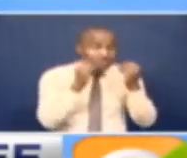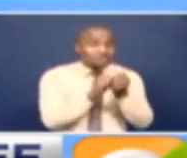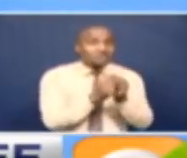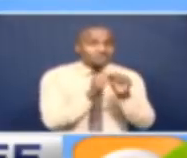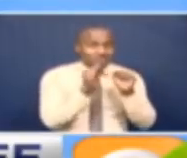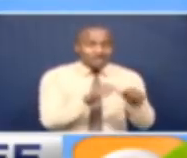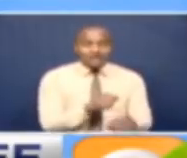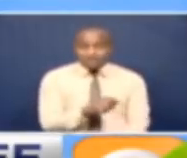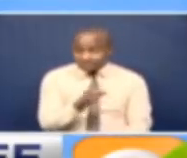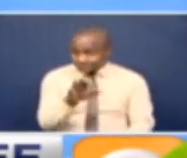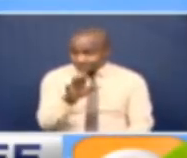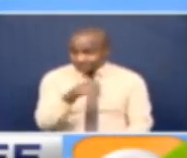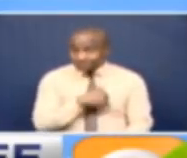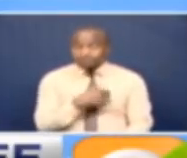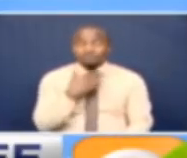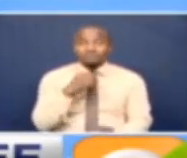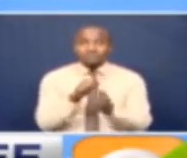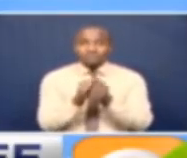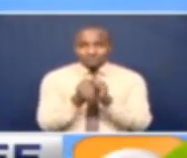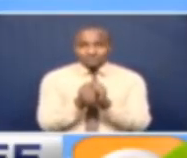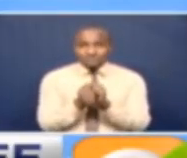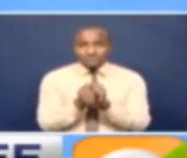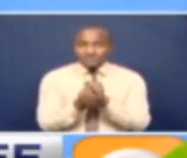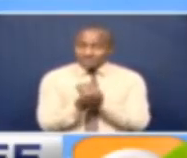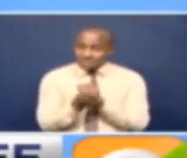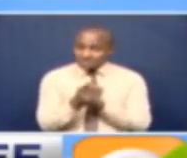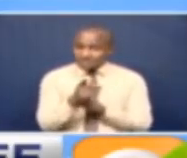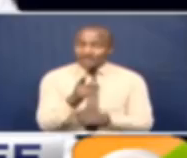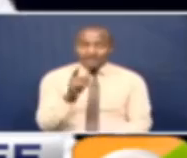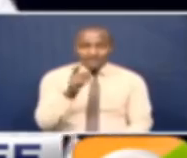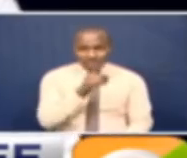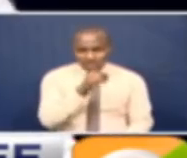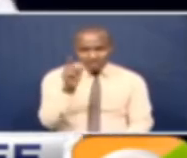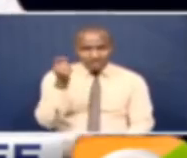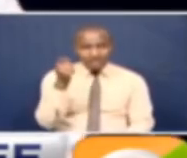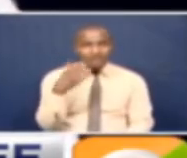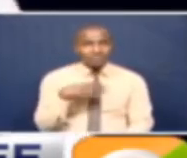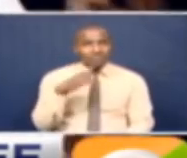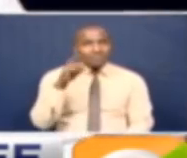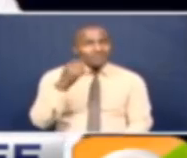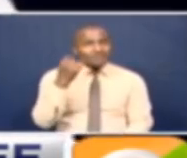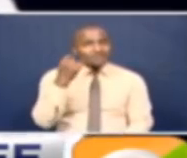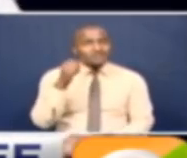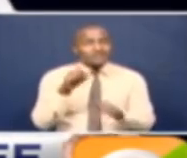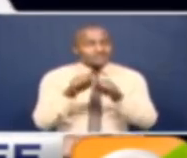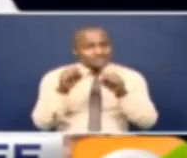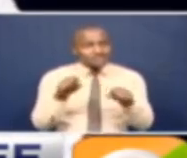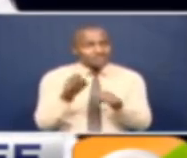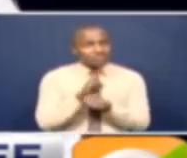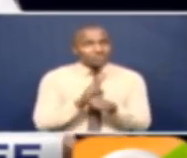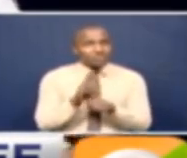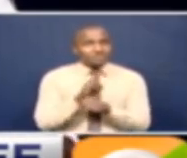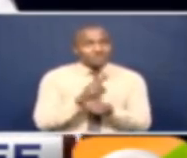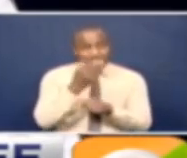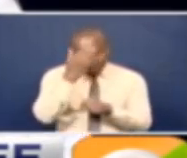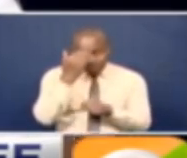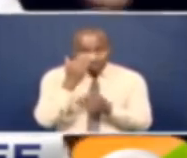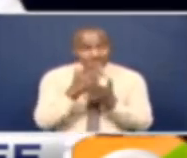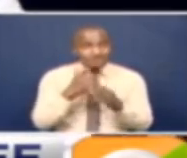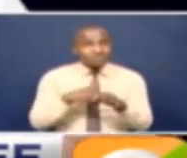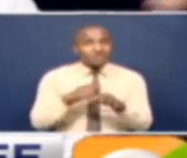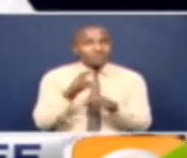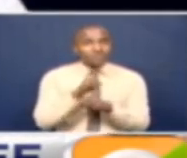that. I think it's important for Kenyans out there to understand the systems which are being used. Because sometimes, you know, we use